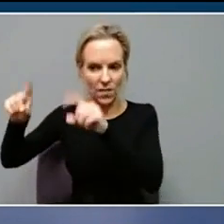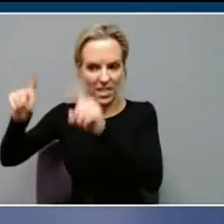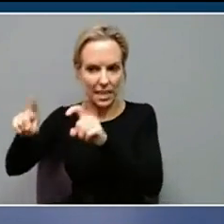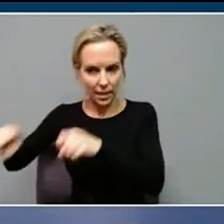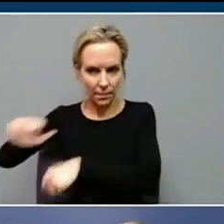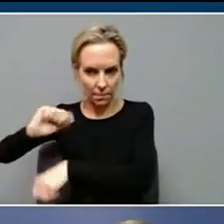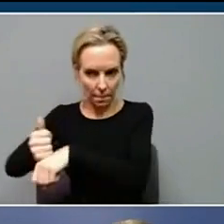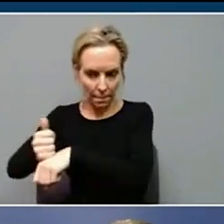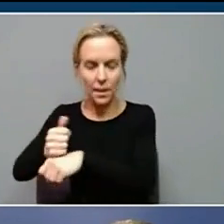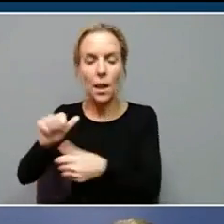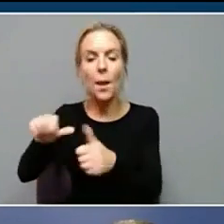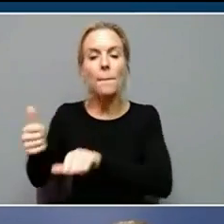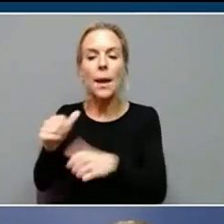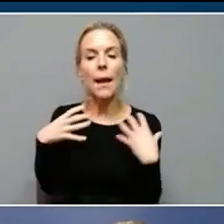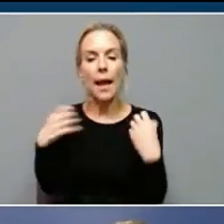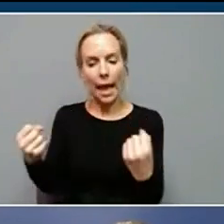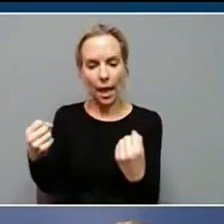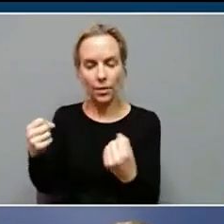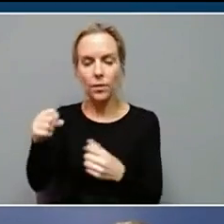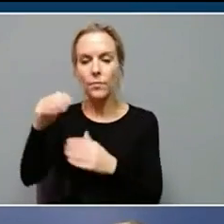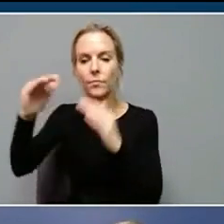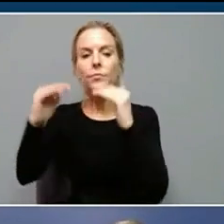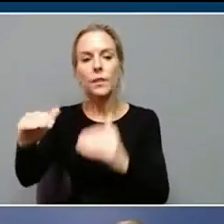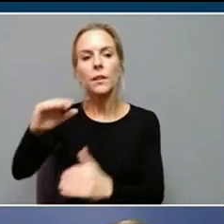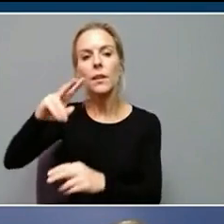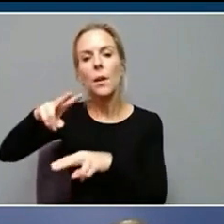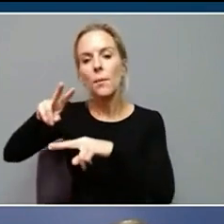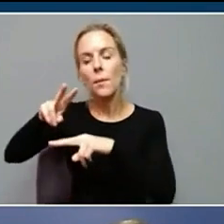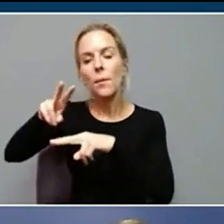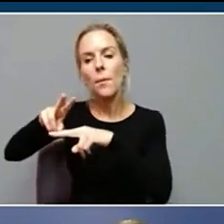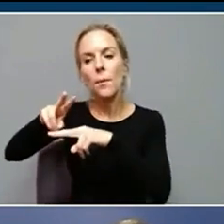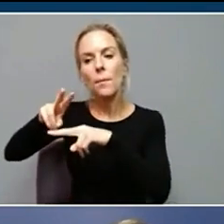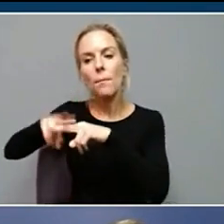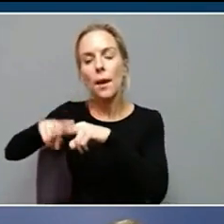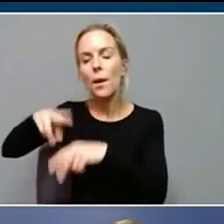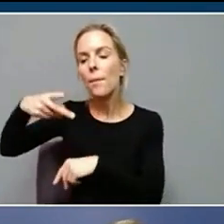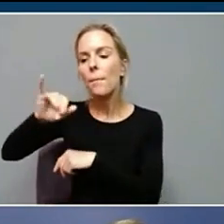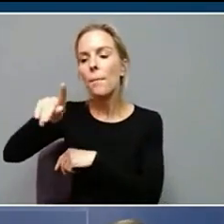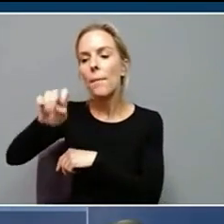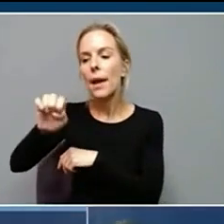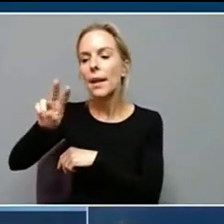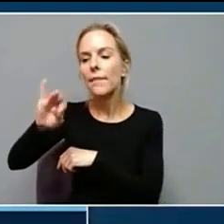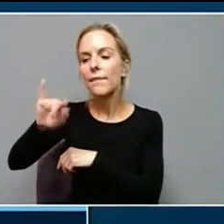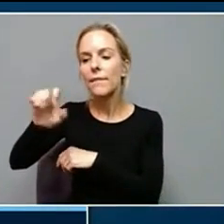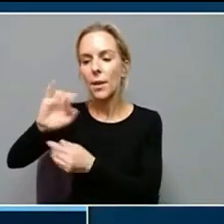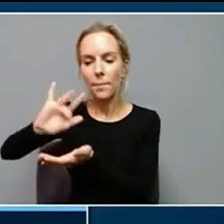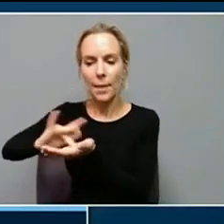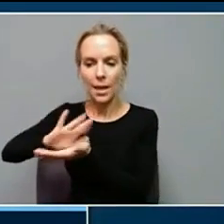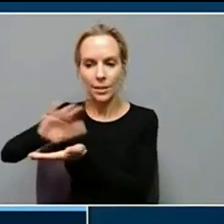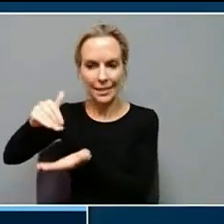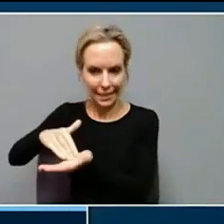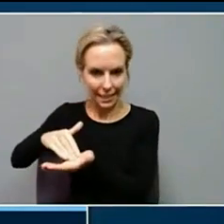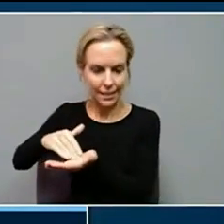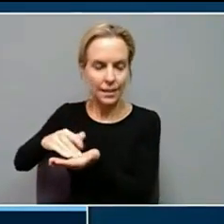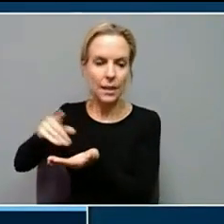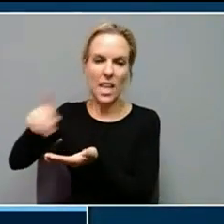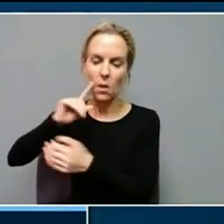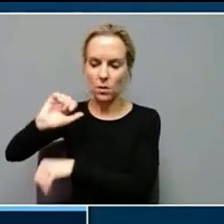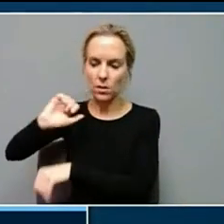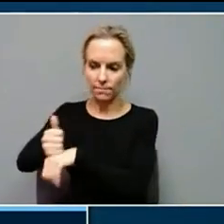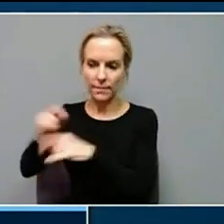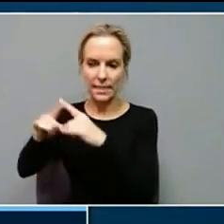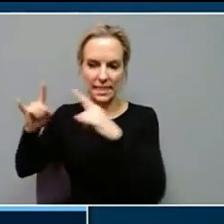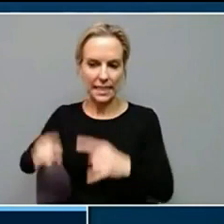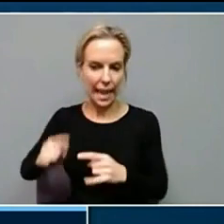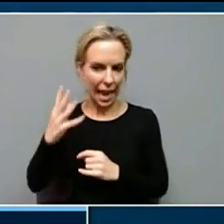Health Corbin. Pikeville Medical Center, where they have the triage tents outside. We hope and pray this frees up some extra people. I heard